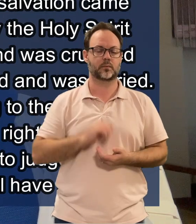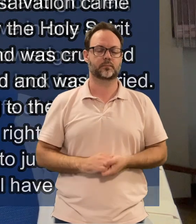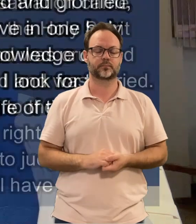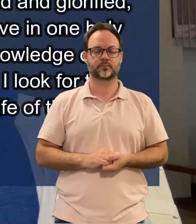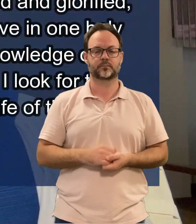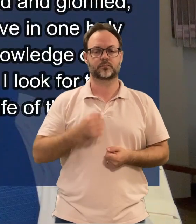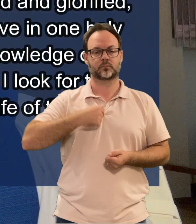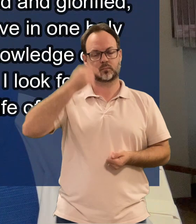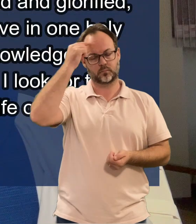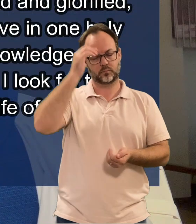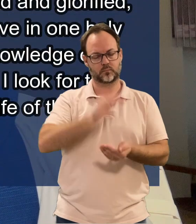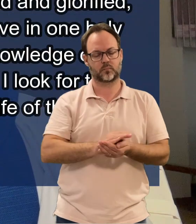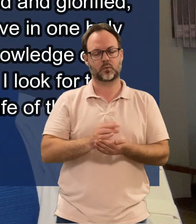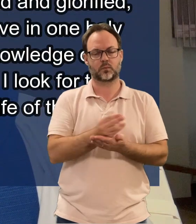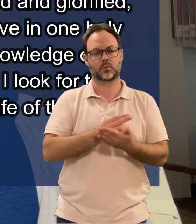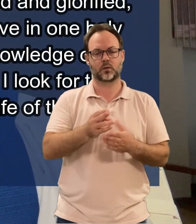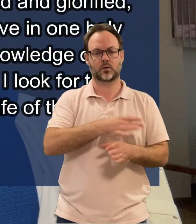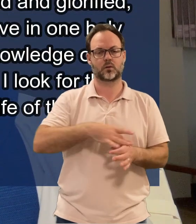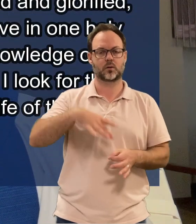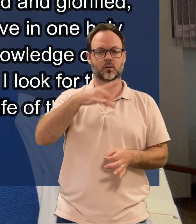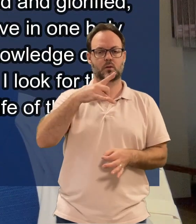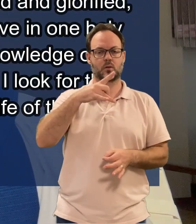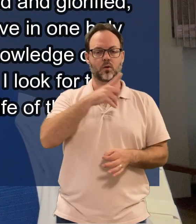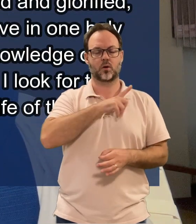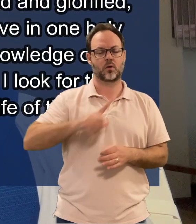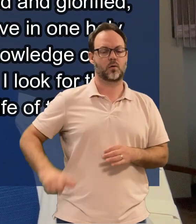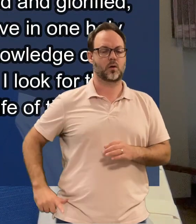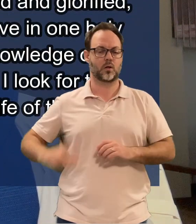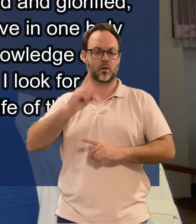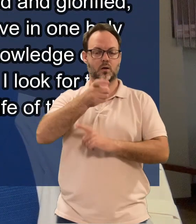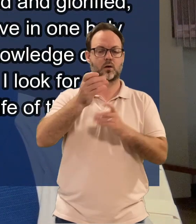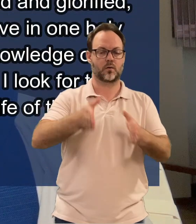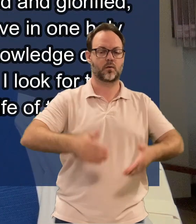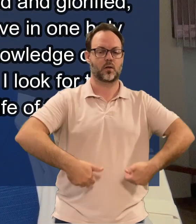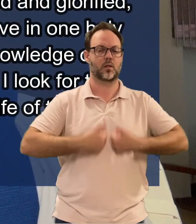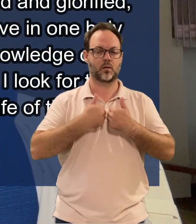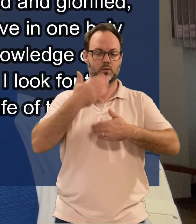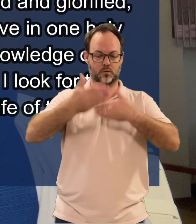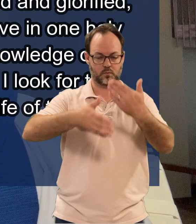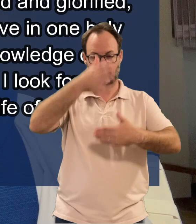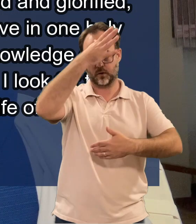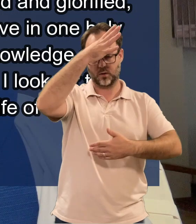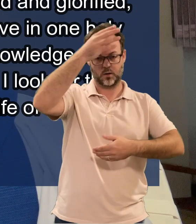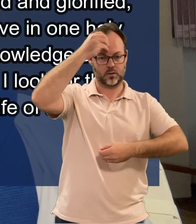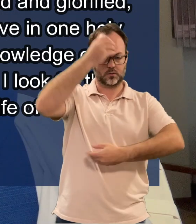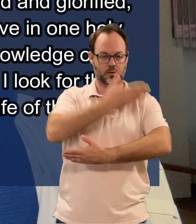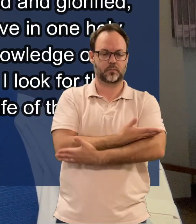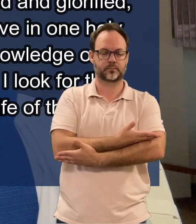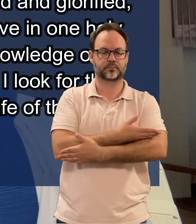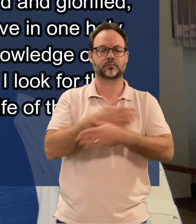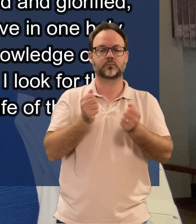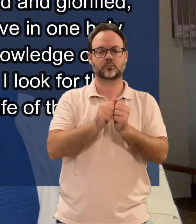end. And I believe in the Holy Spirit, the Lord and giver of life, who proceeds from the Father and the